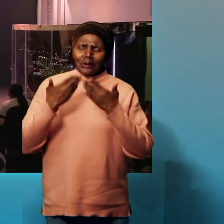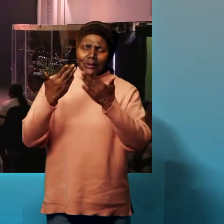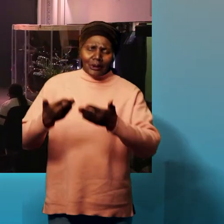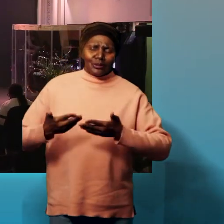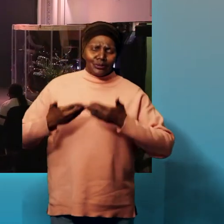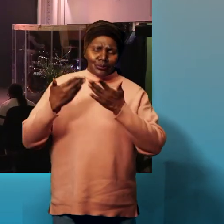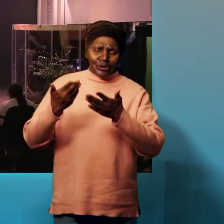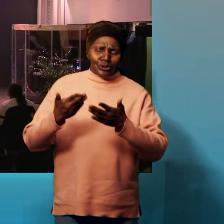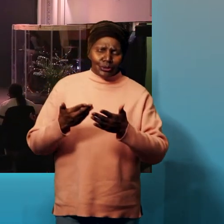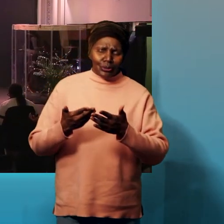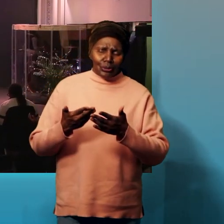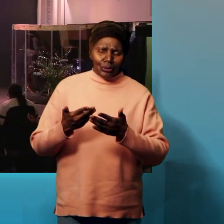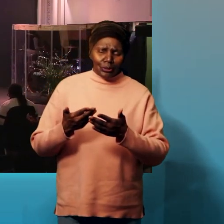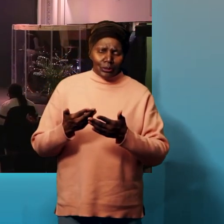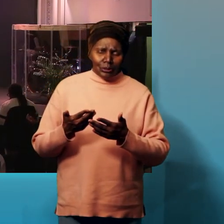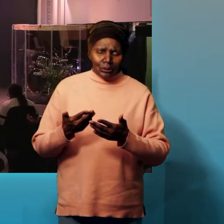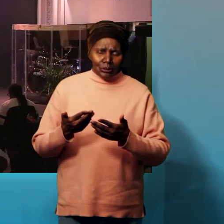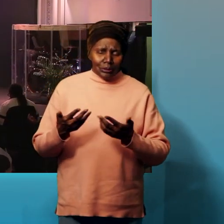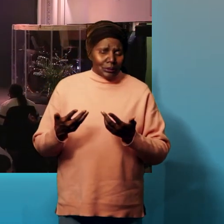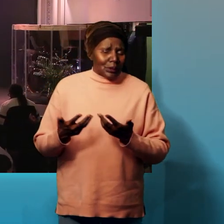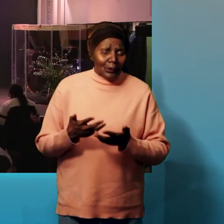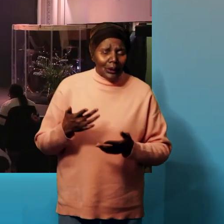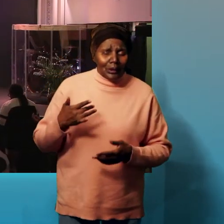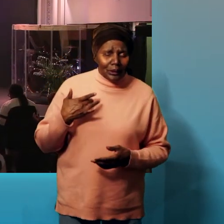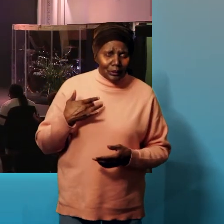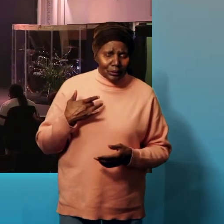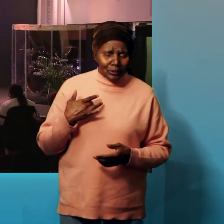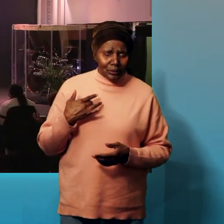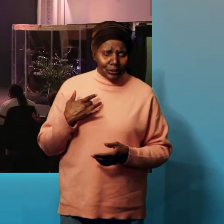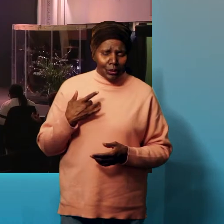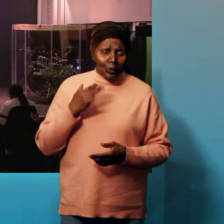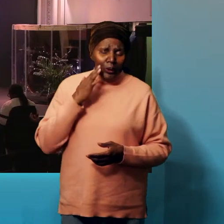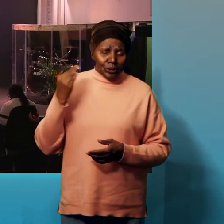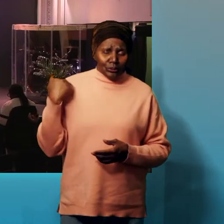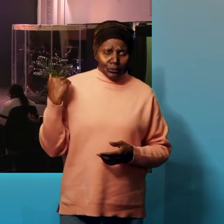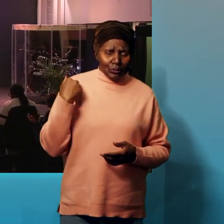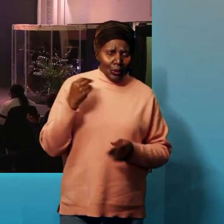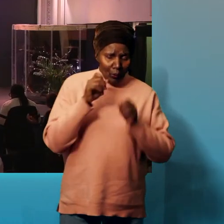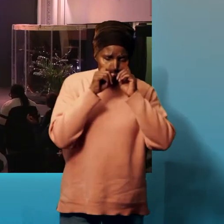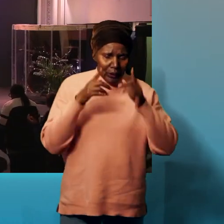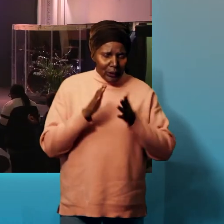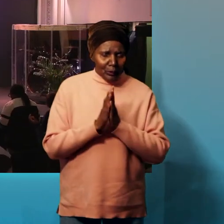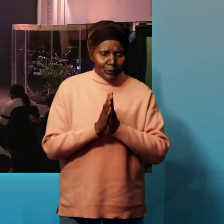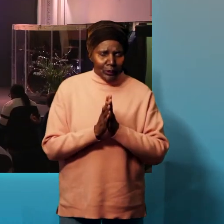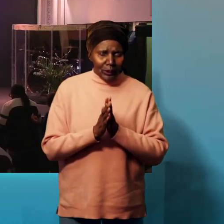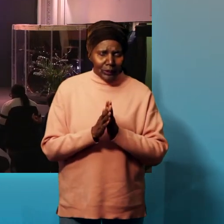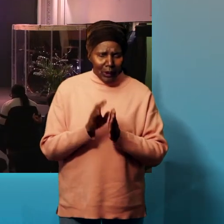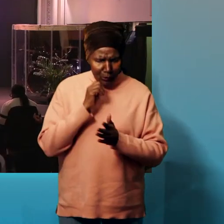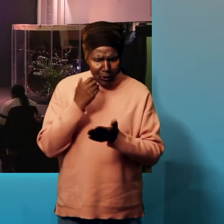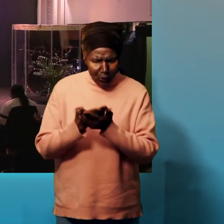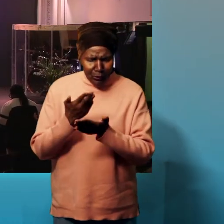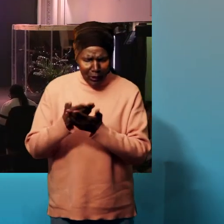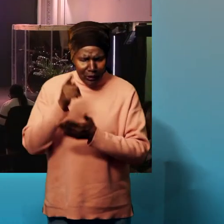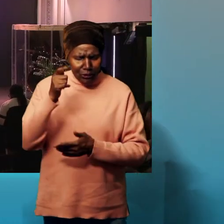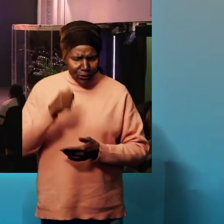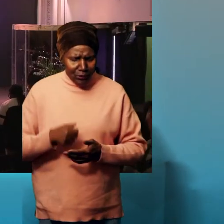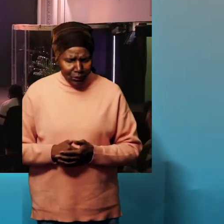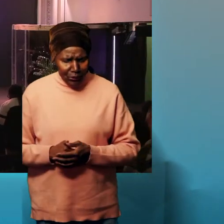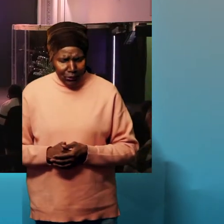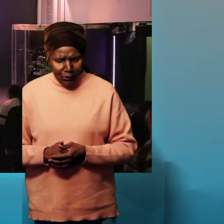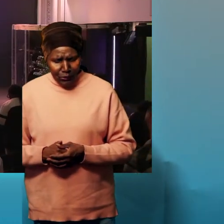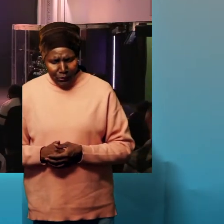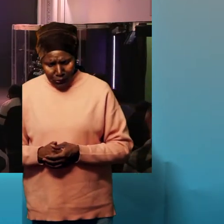heart? Lord, when you tell me to wake up and to pray, Lord, would I accept the sacrifice? Lord, when you tell me